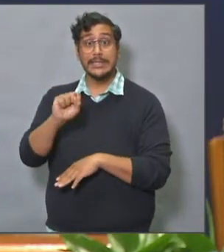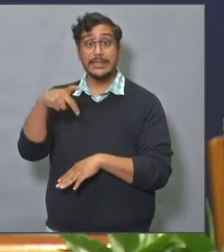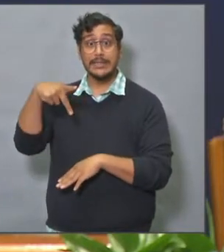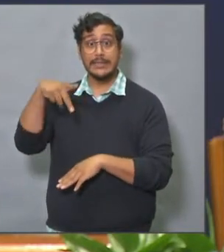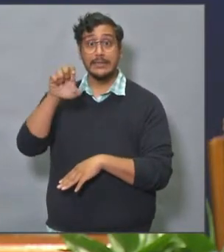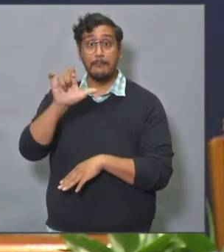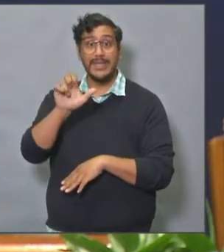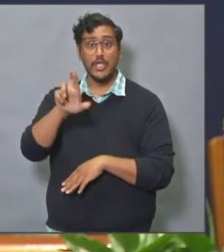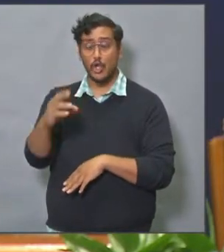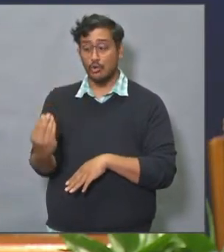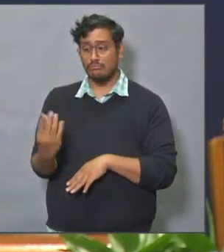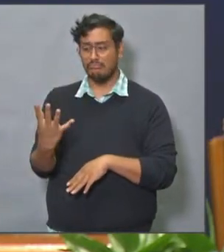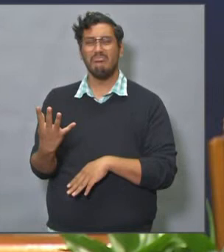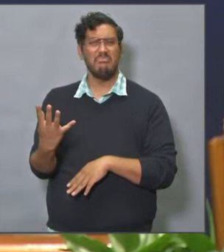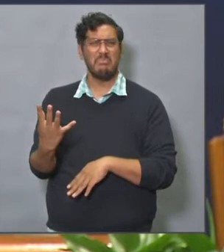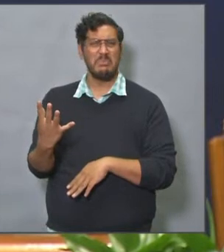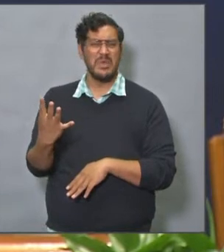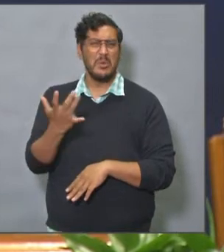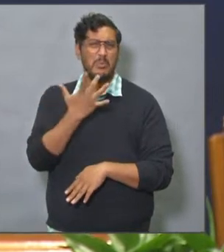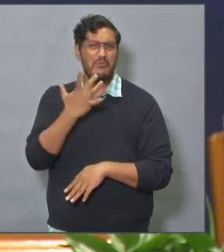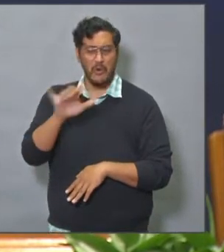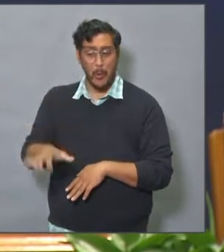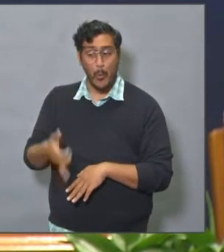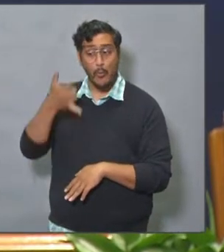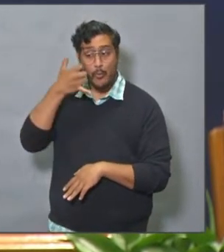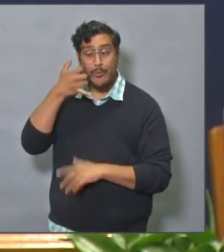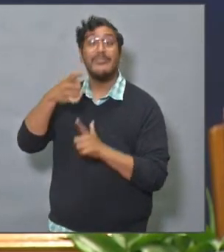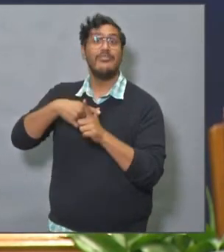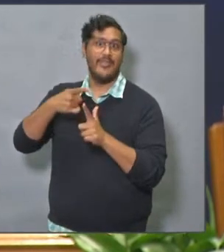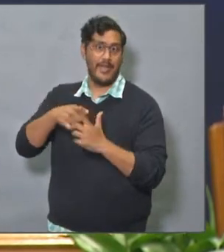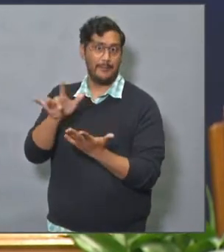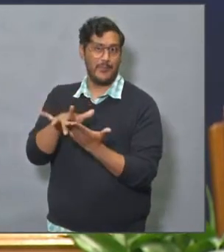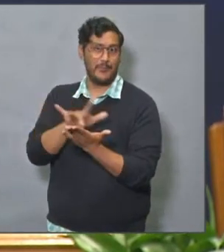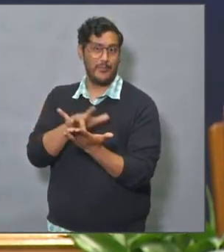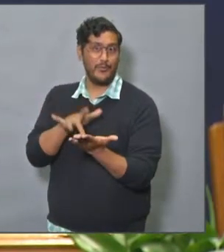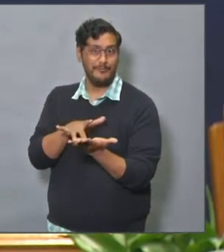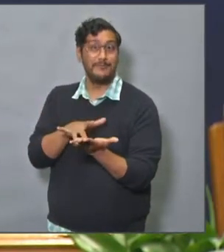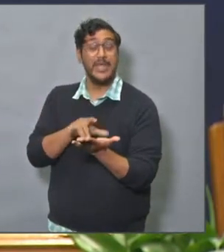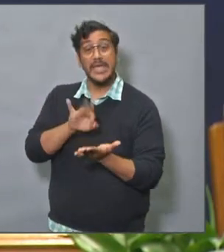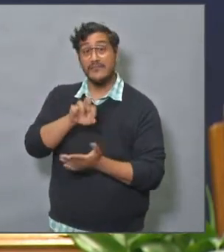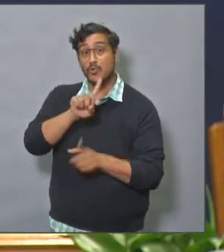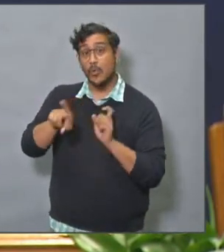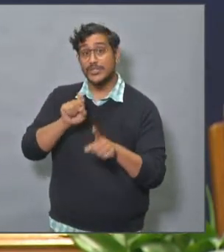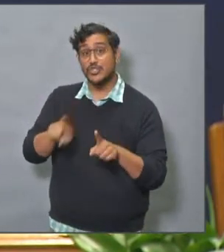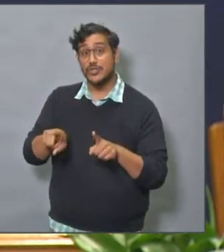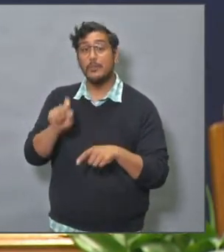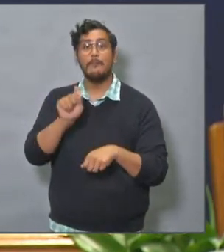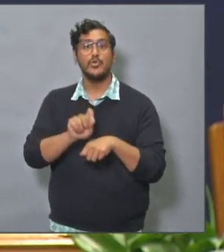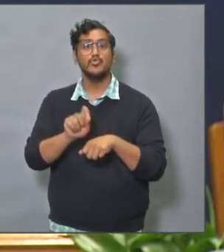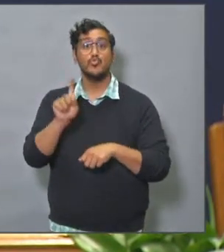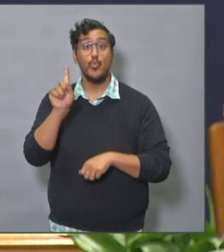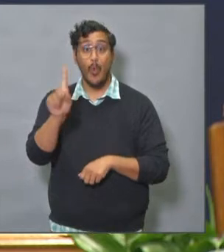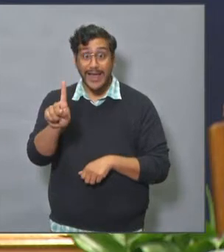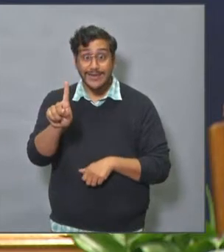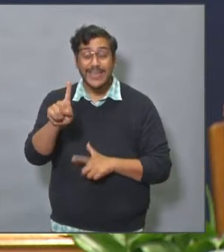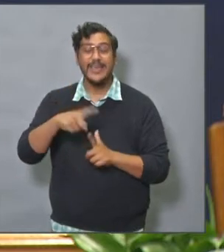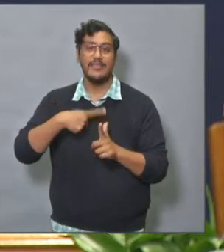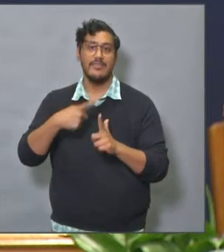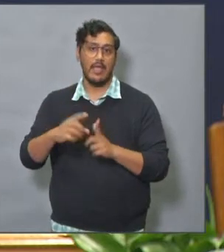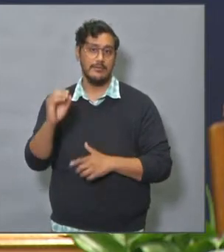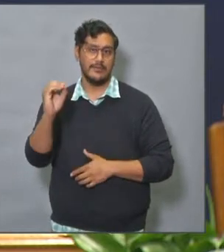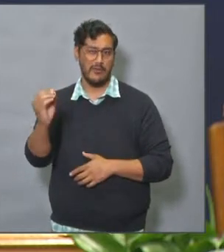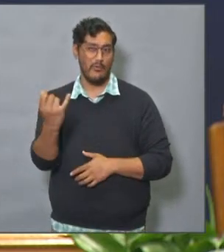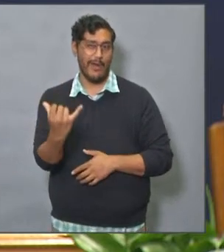handset before pressing the numbers. Once again, for questions, you may press 1, then 0 at this